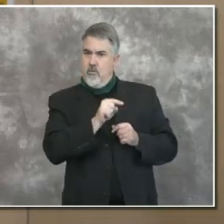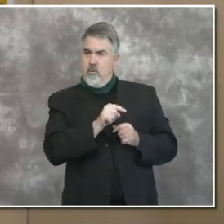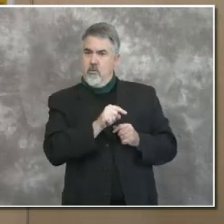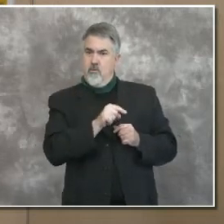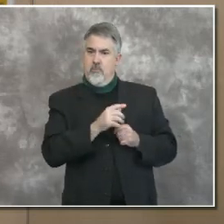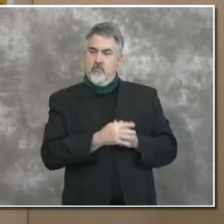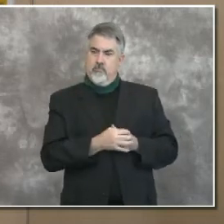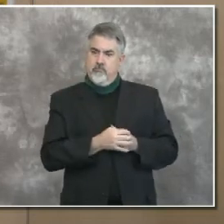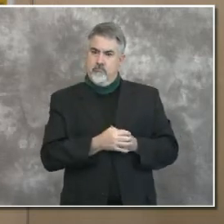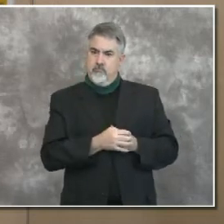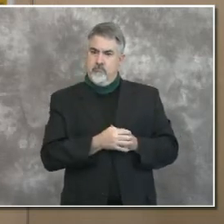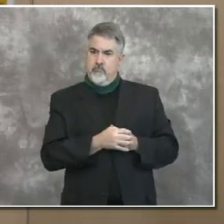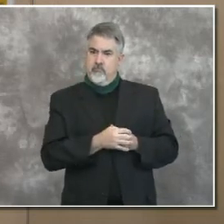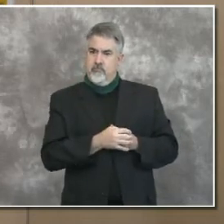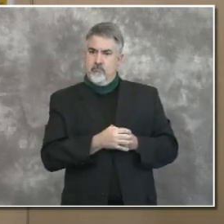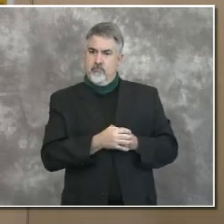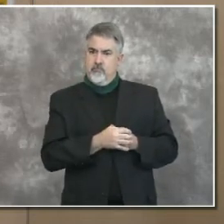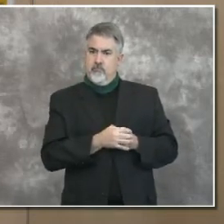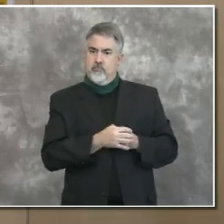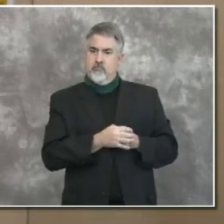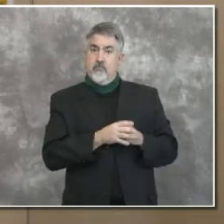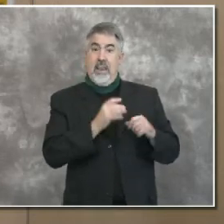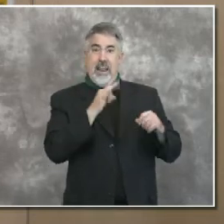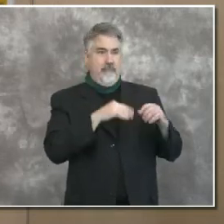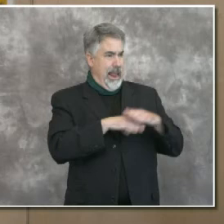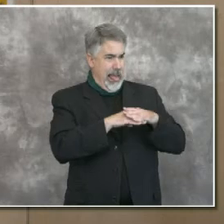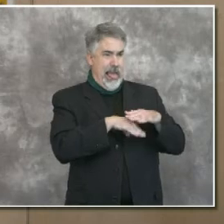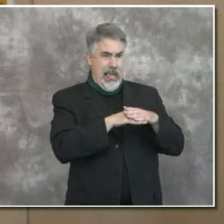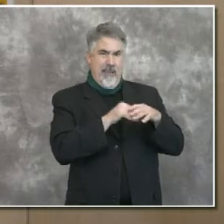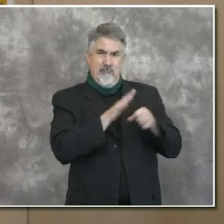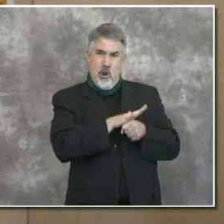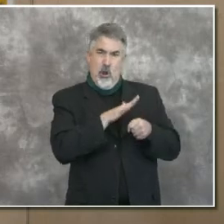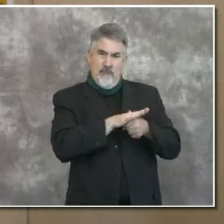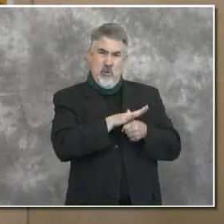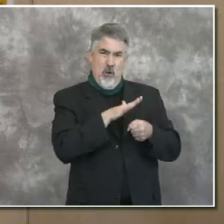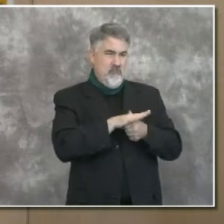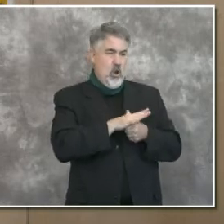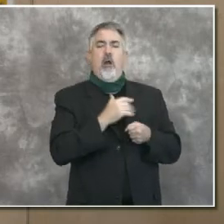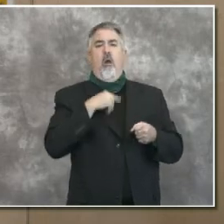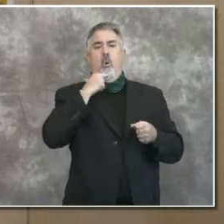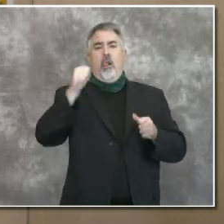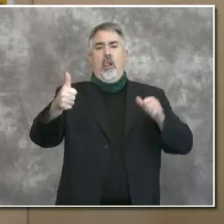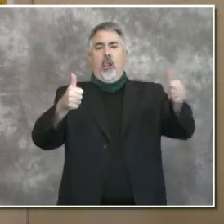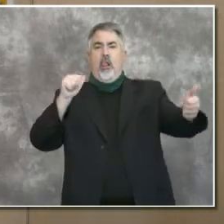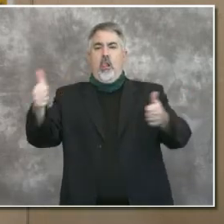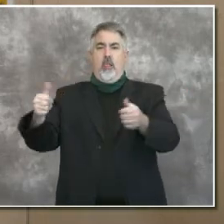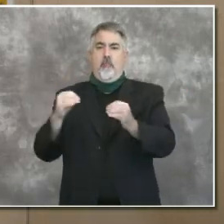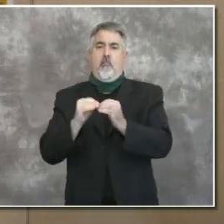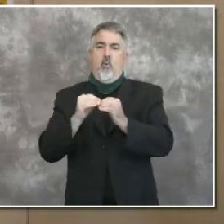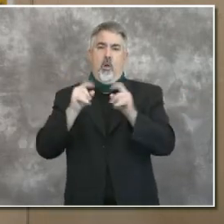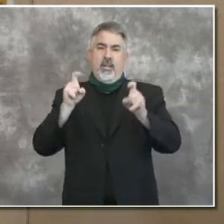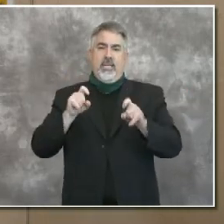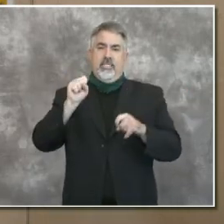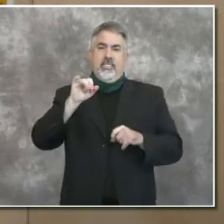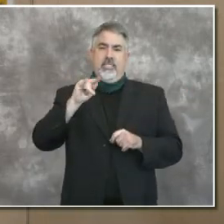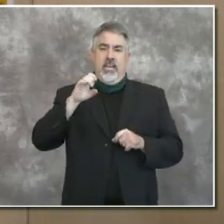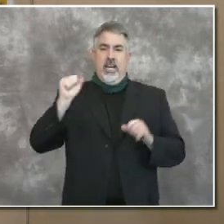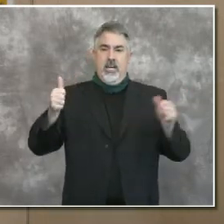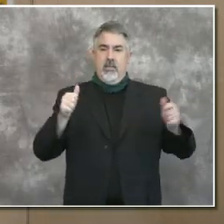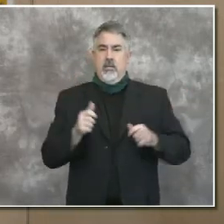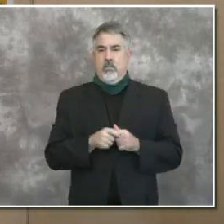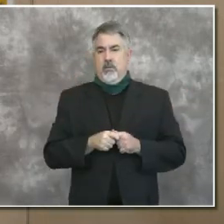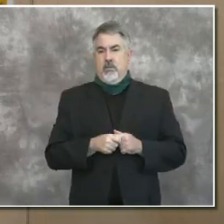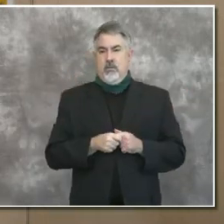add additional drive-through lines, and we do plan to increase our drive-through line at